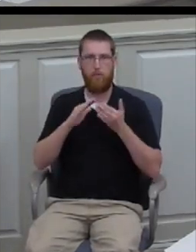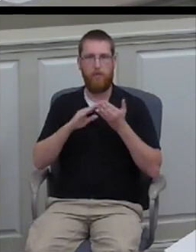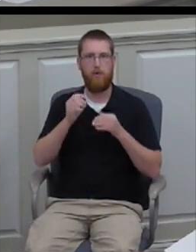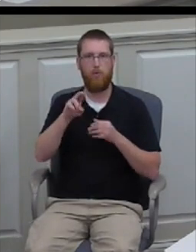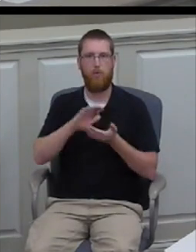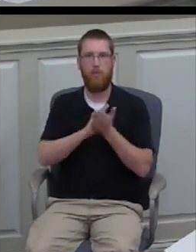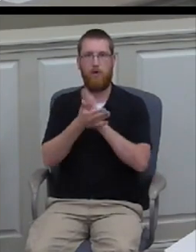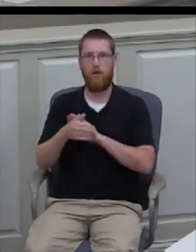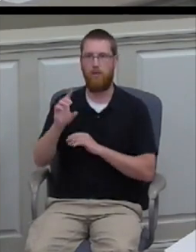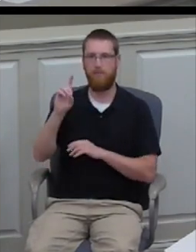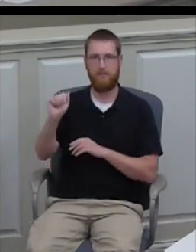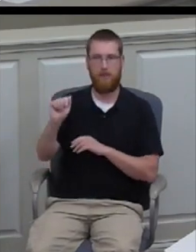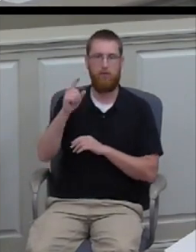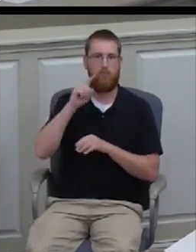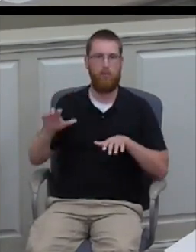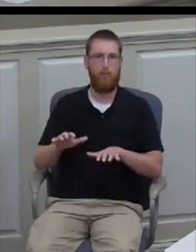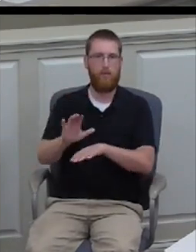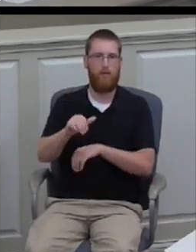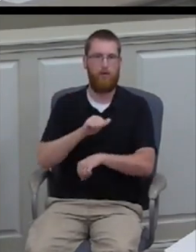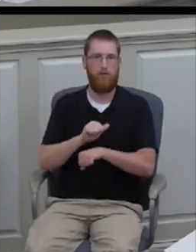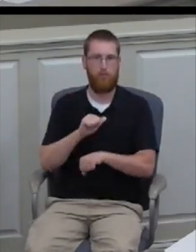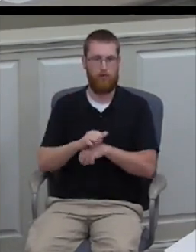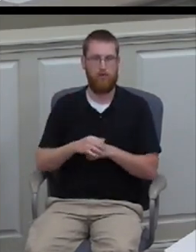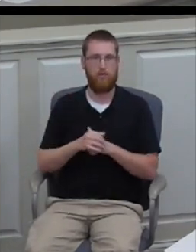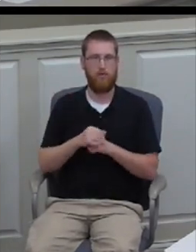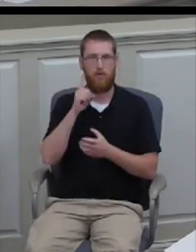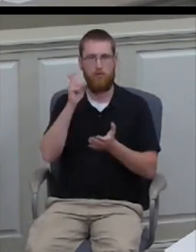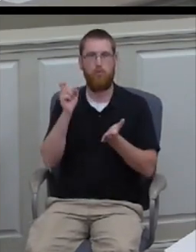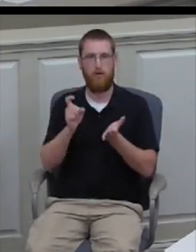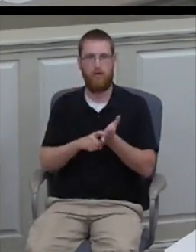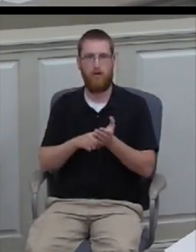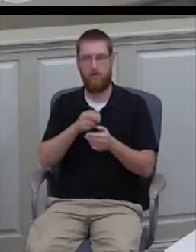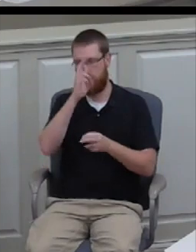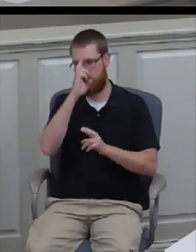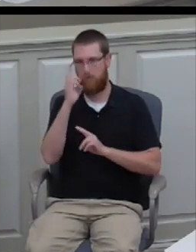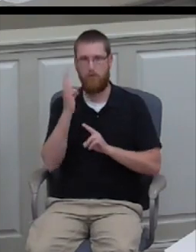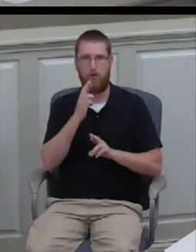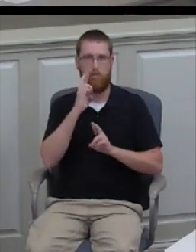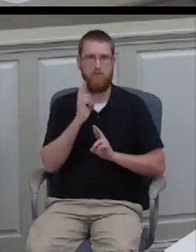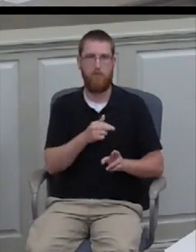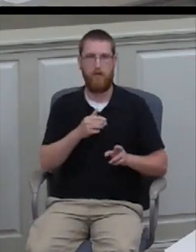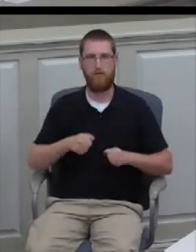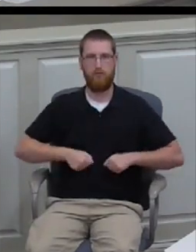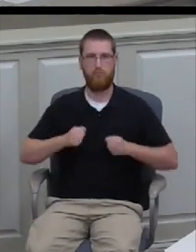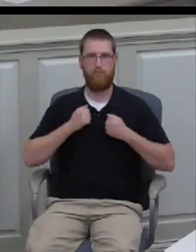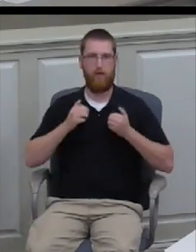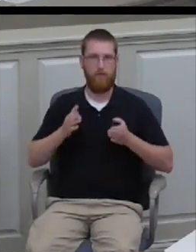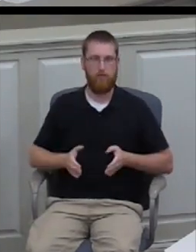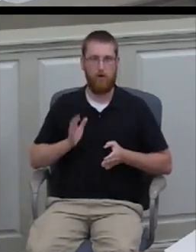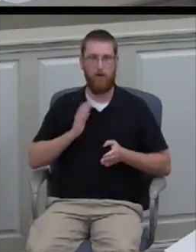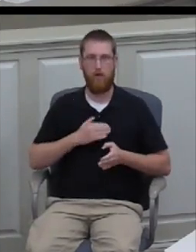have become disabled in the performance of their duty. And let us recognize and pay respect to the survivors of our